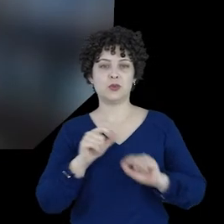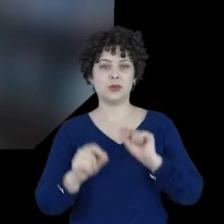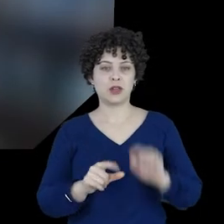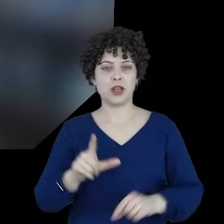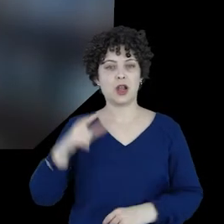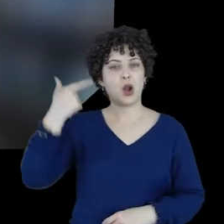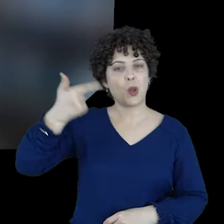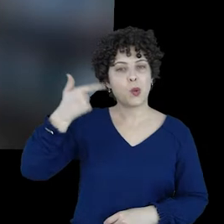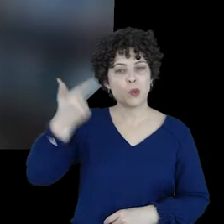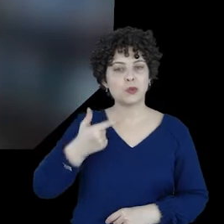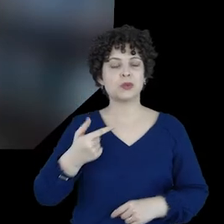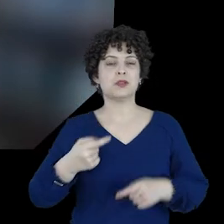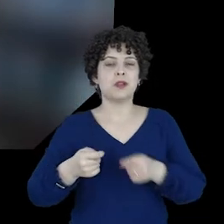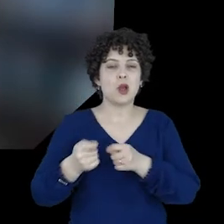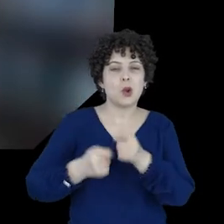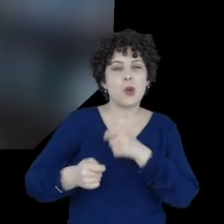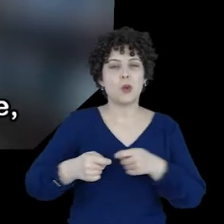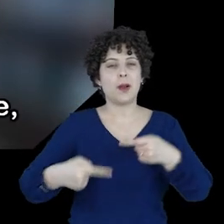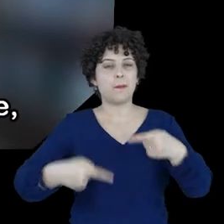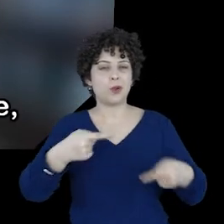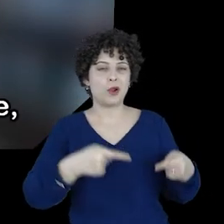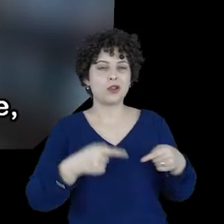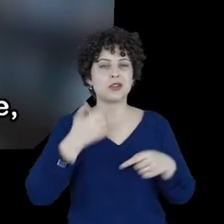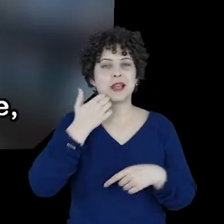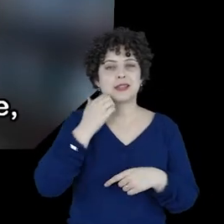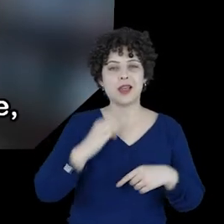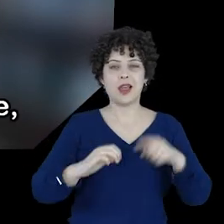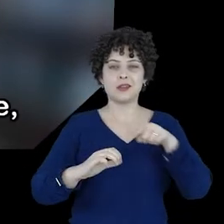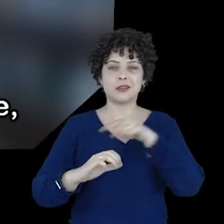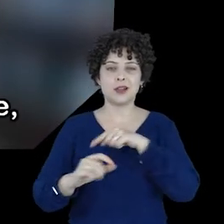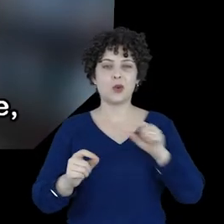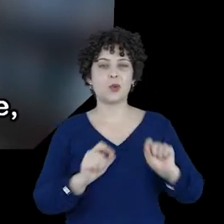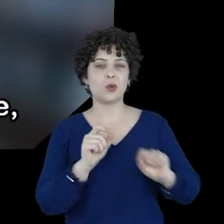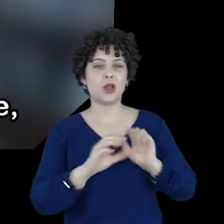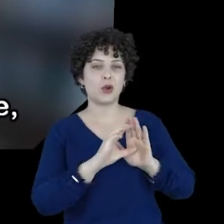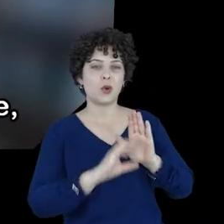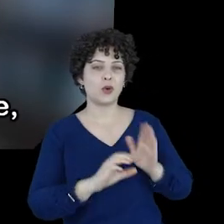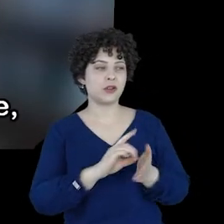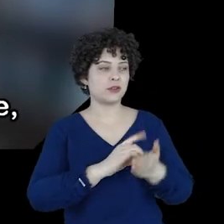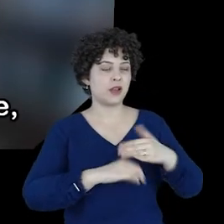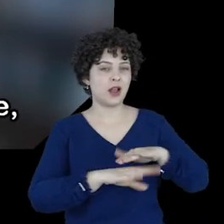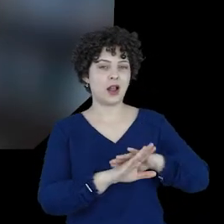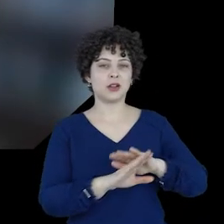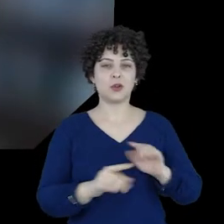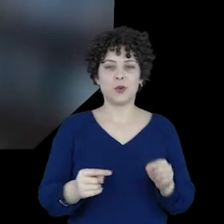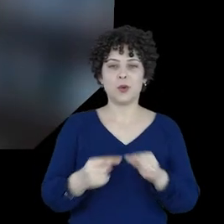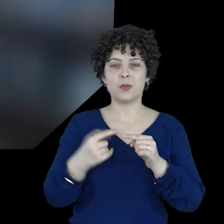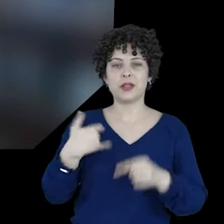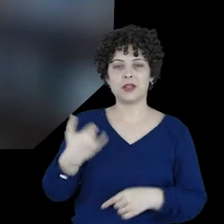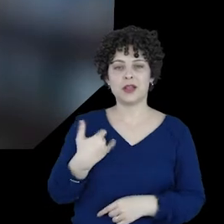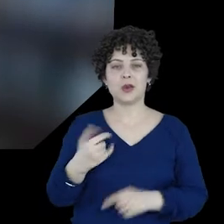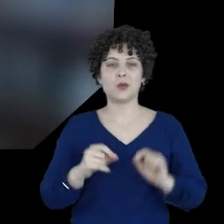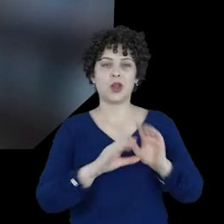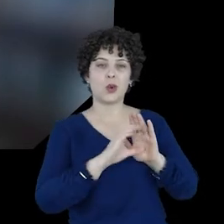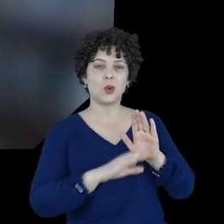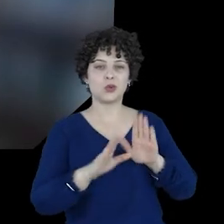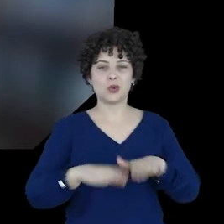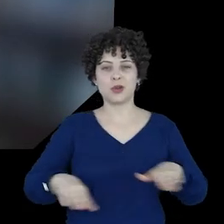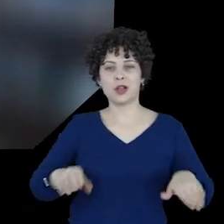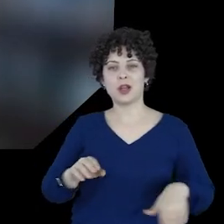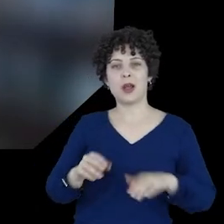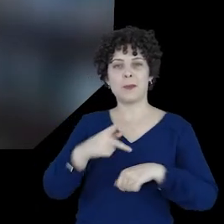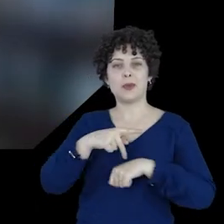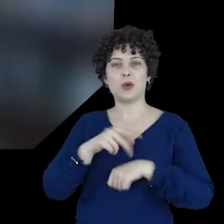School of Economics and Political Science, and I was asked to talk about the age-appropriate design code, which is also called the Children's